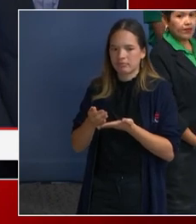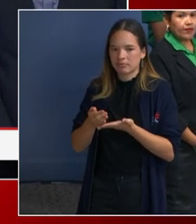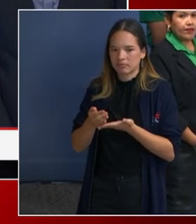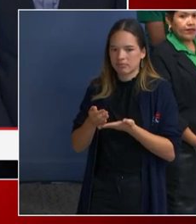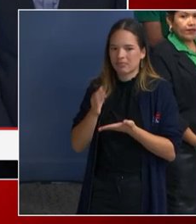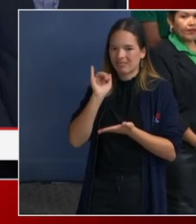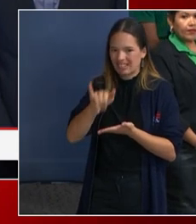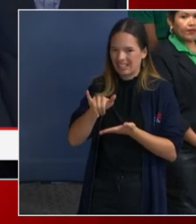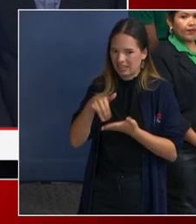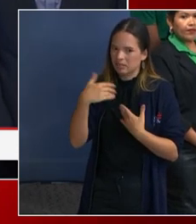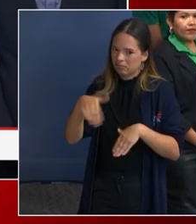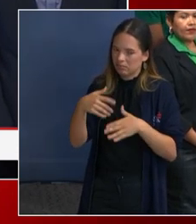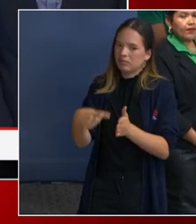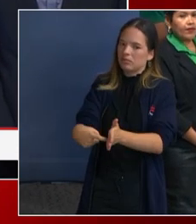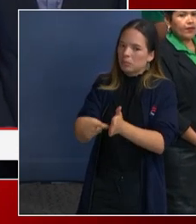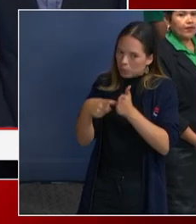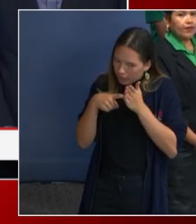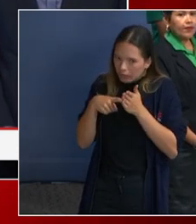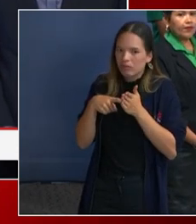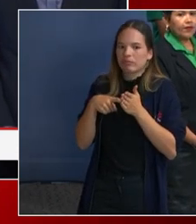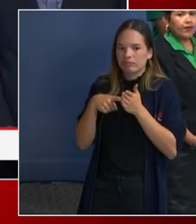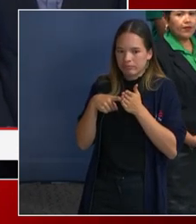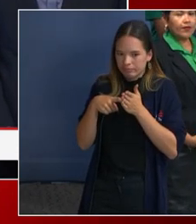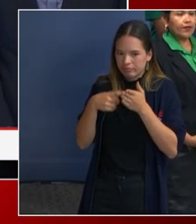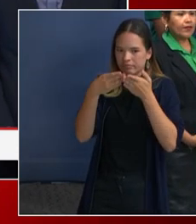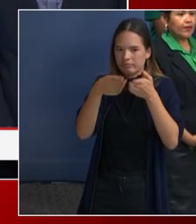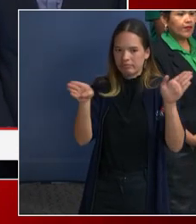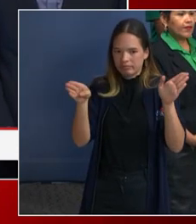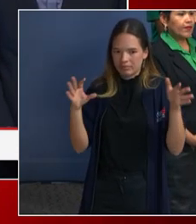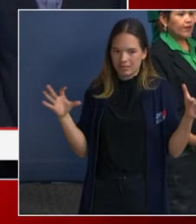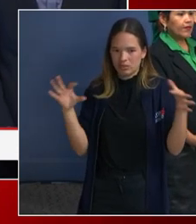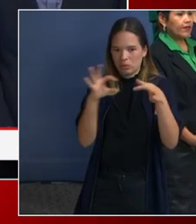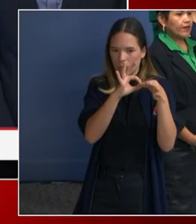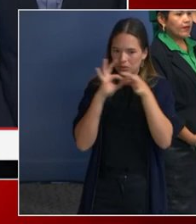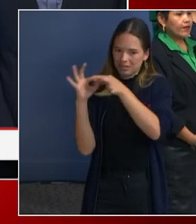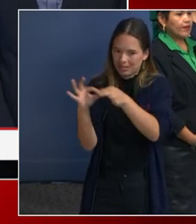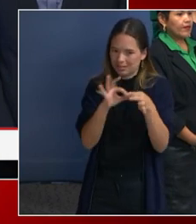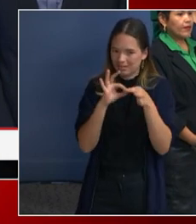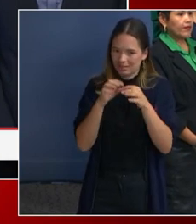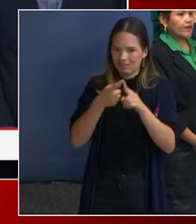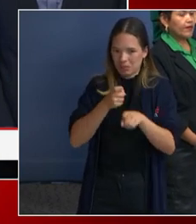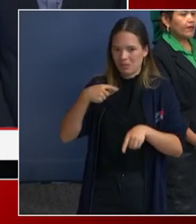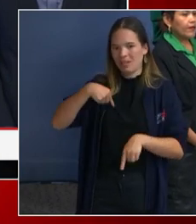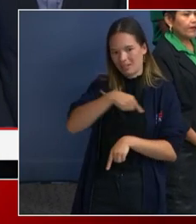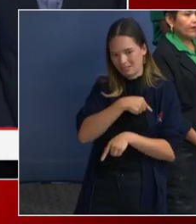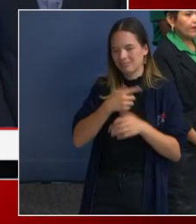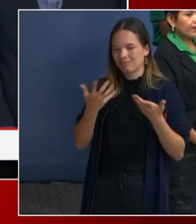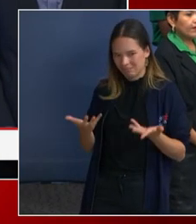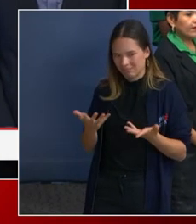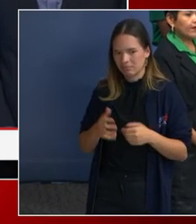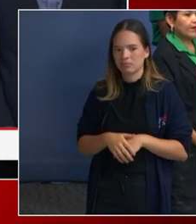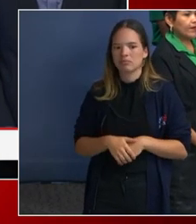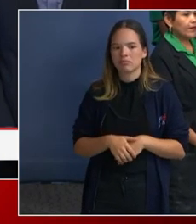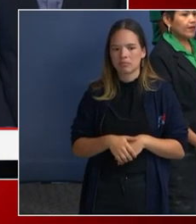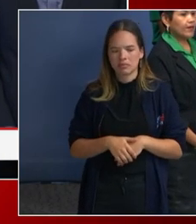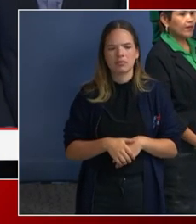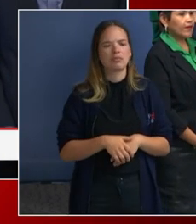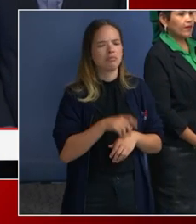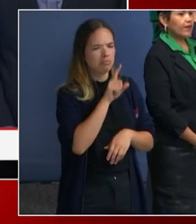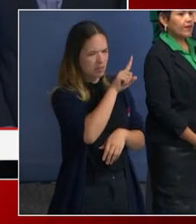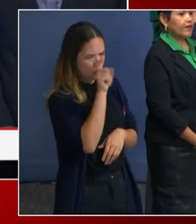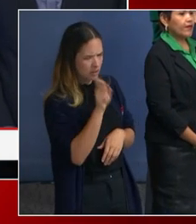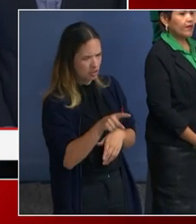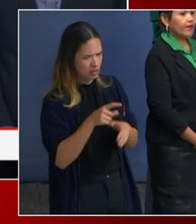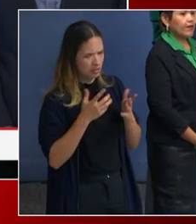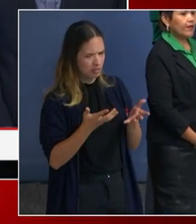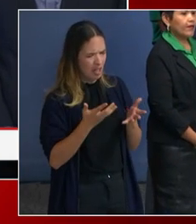necessitates a broader coordination from us. And then in reverse to that, or previous question, how does taking this action